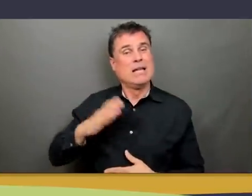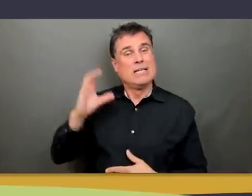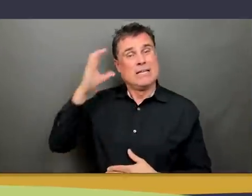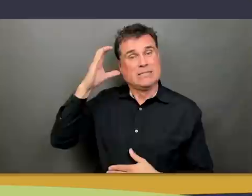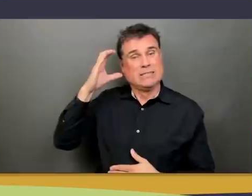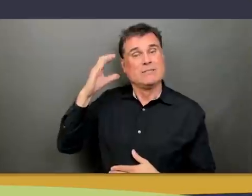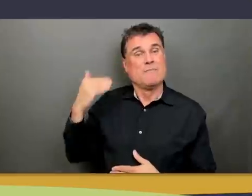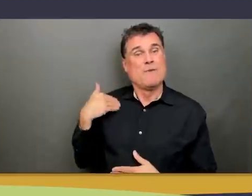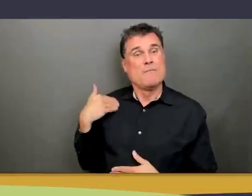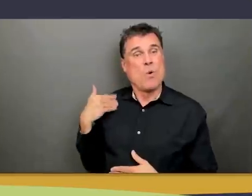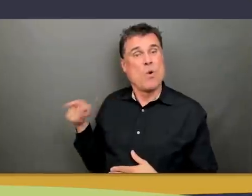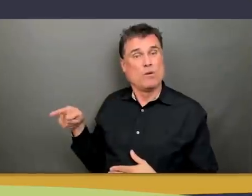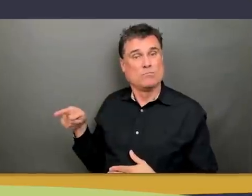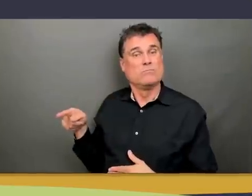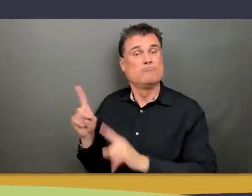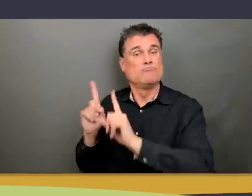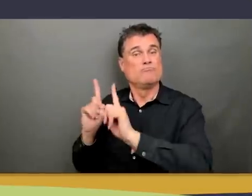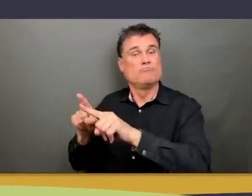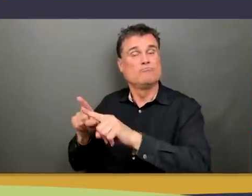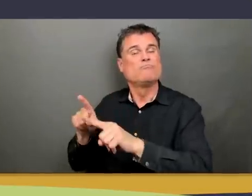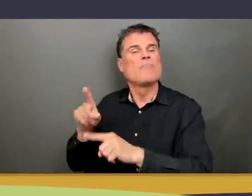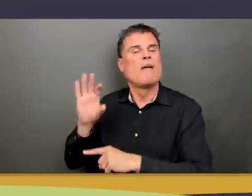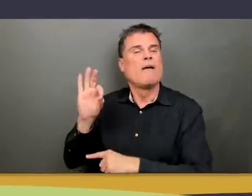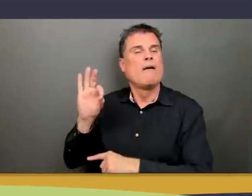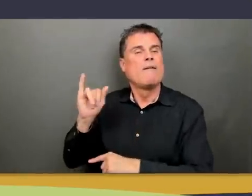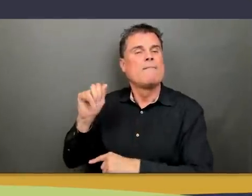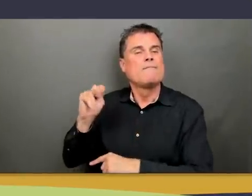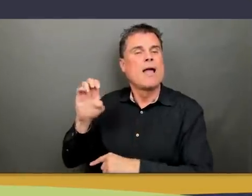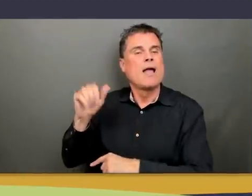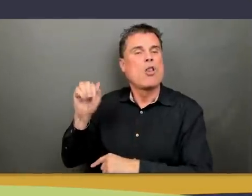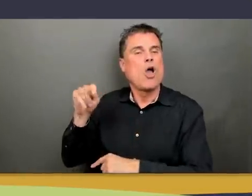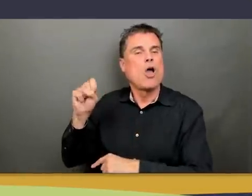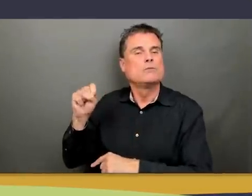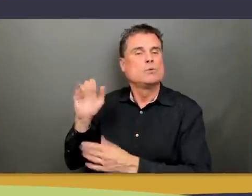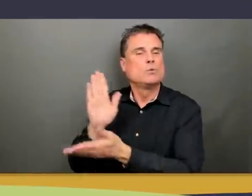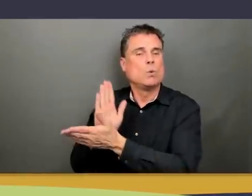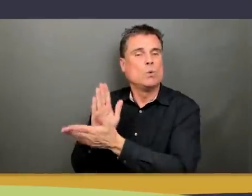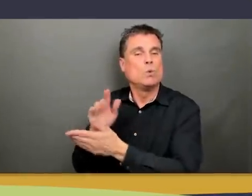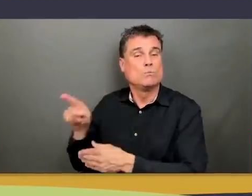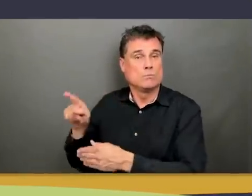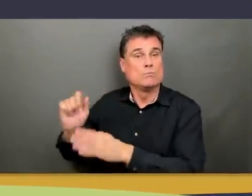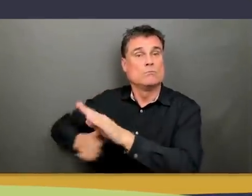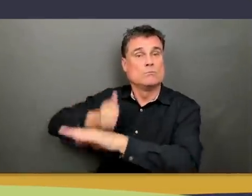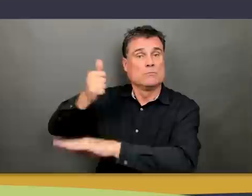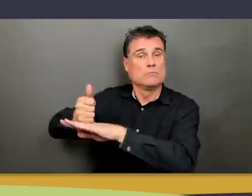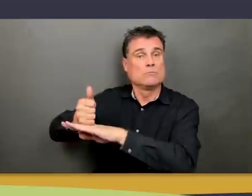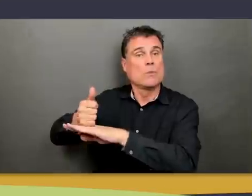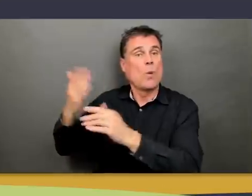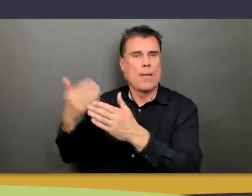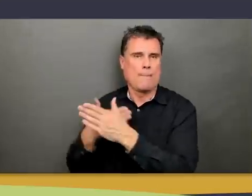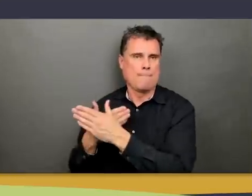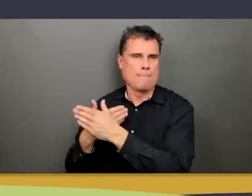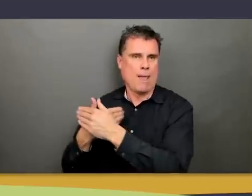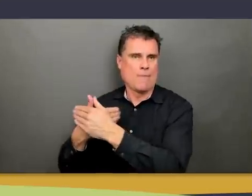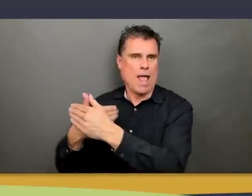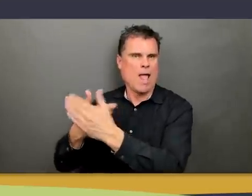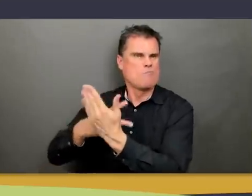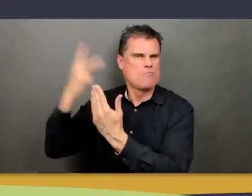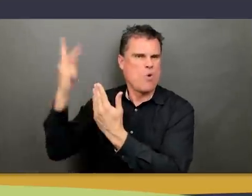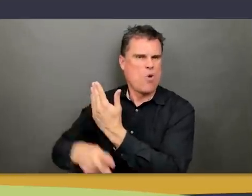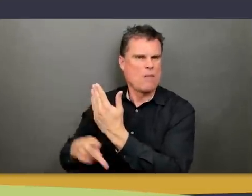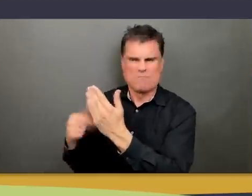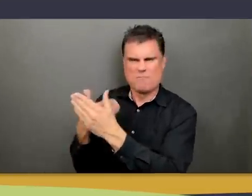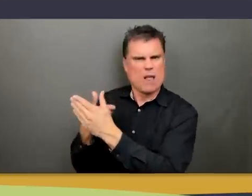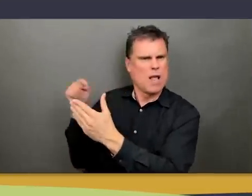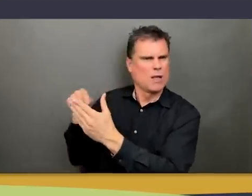it's called the Butterfly Program, where they funded and they put Wi-Fi towers into a local community that couldn't afford it so that